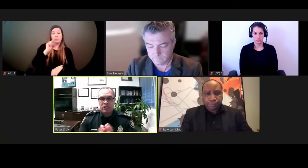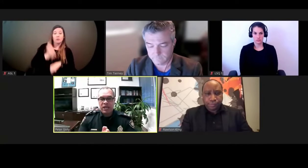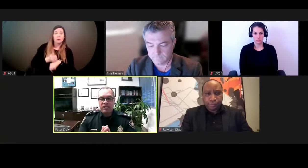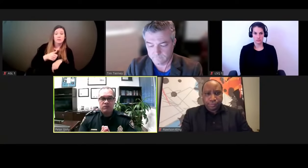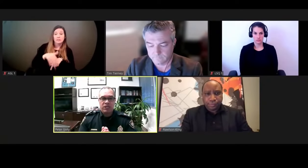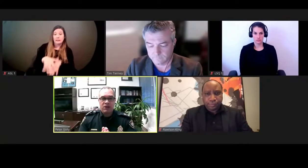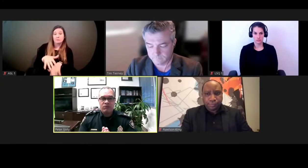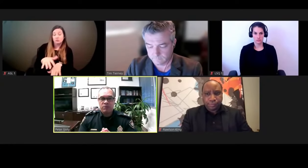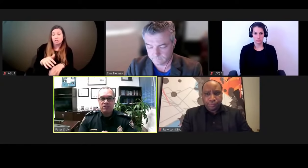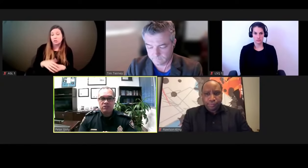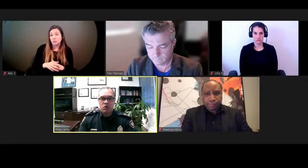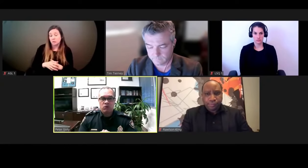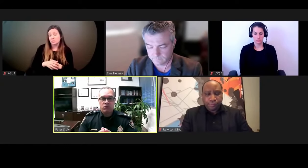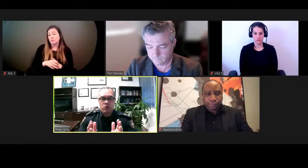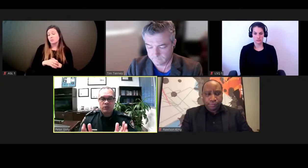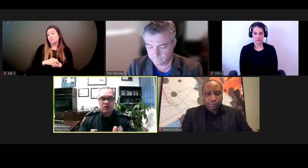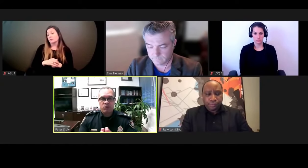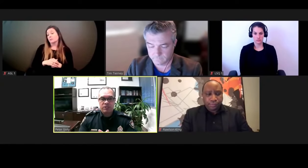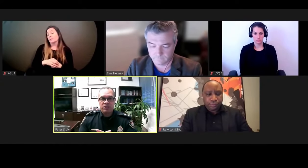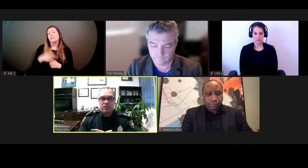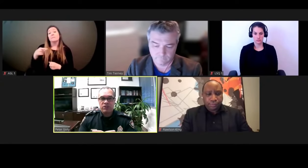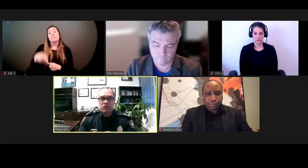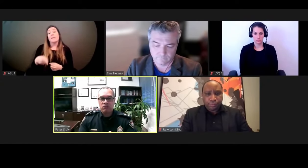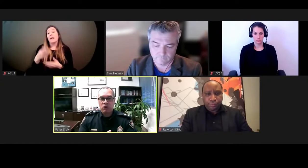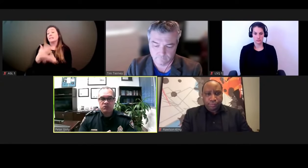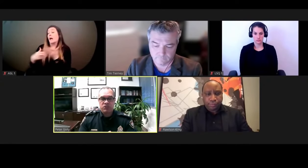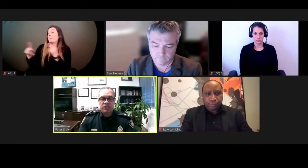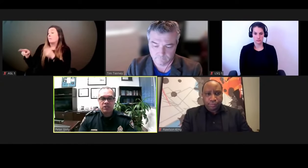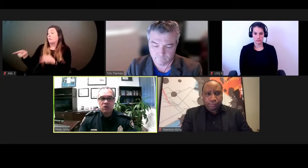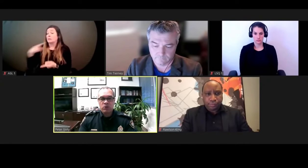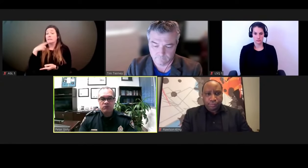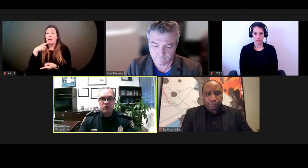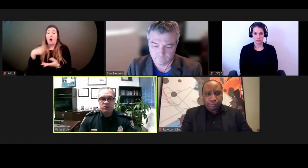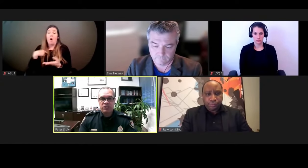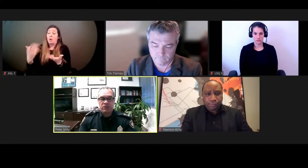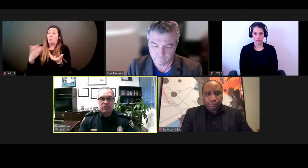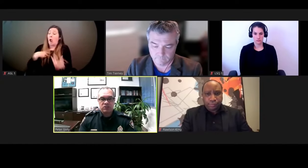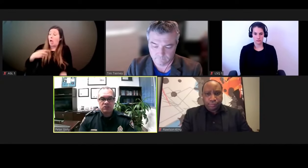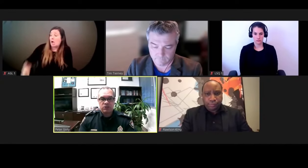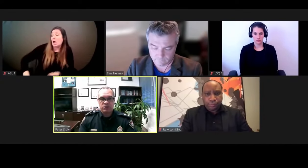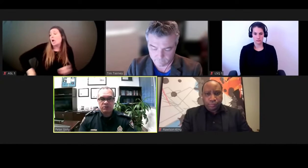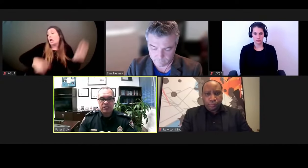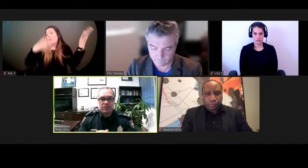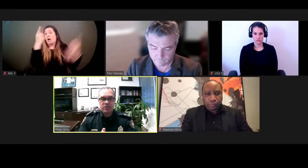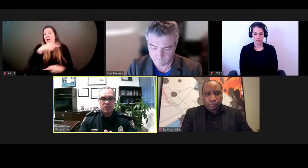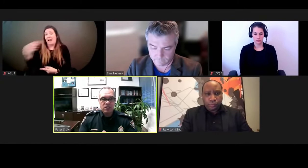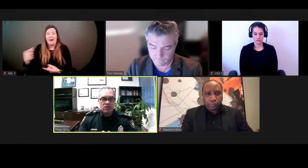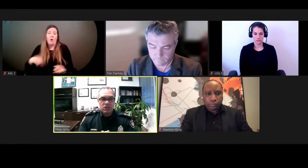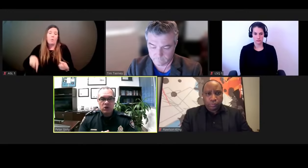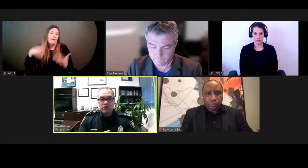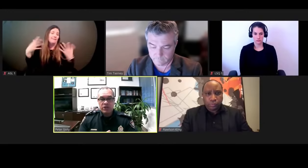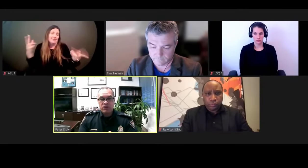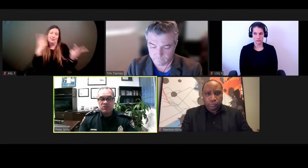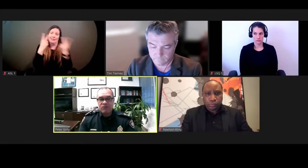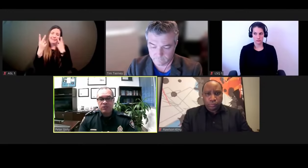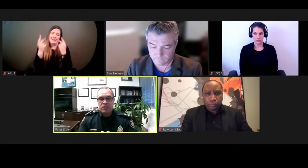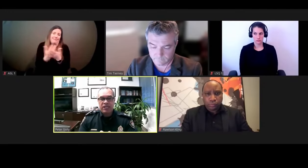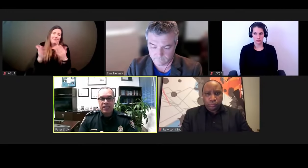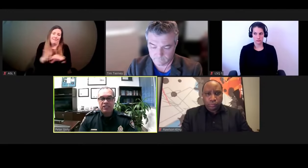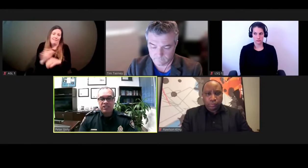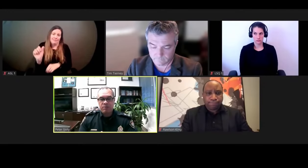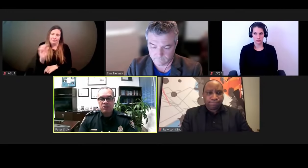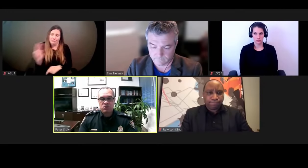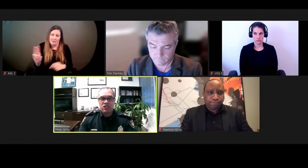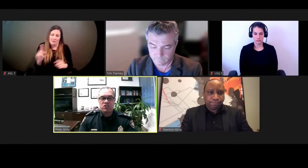to an end of the government and overthrow of the government. And I think we've all seen things on social media. So there is definitely